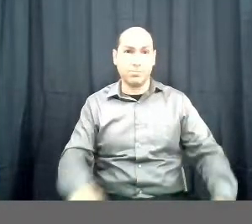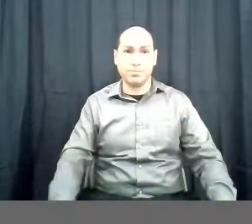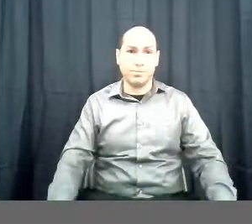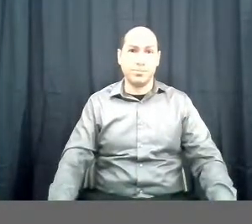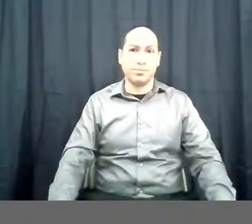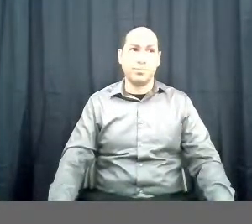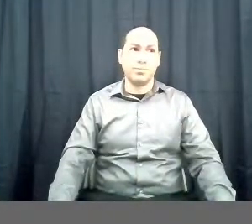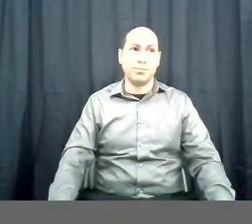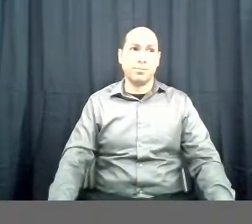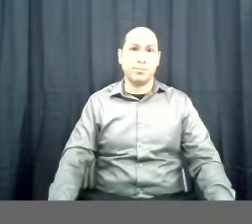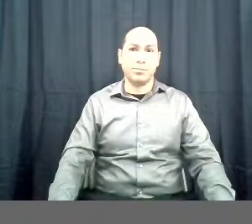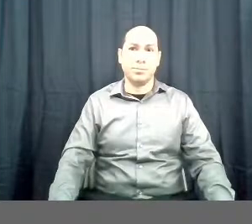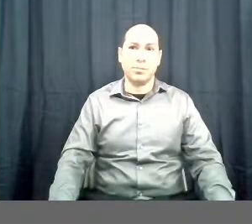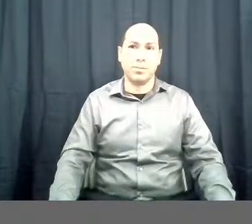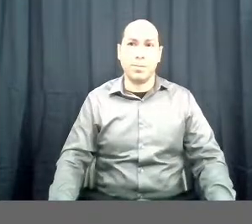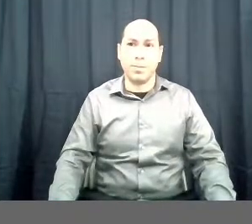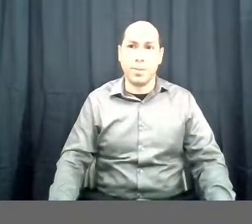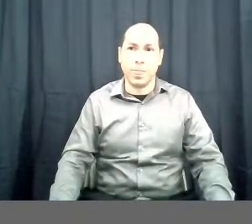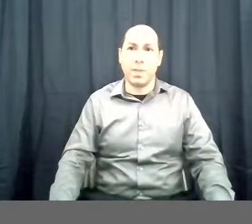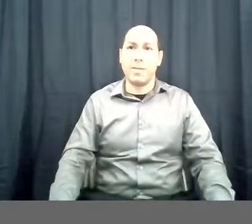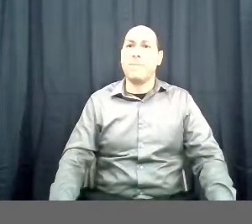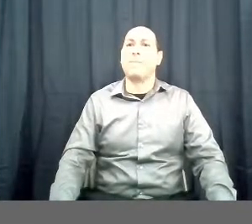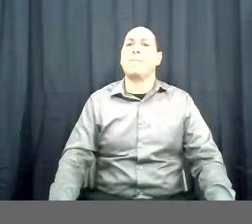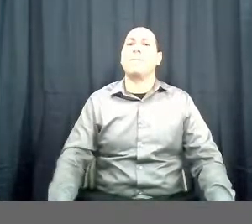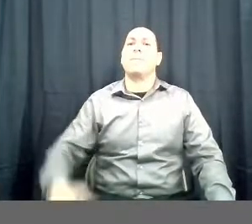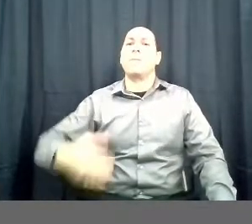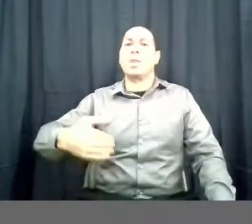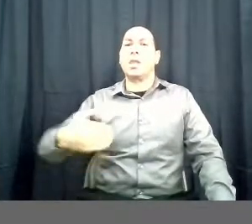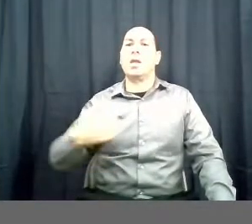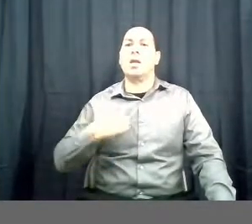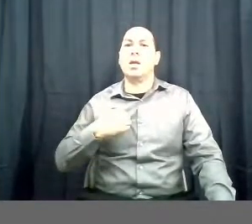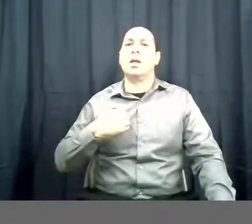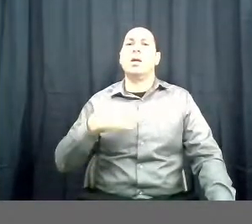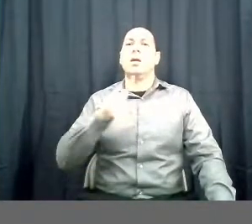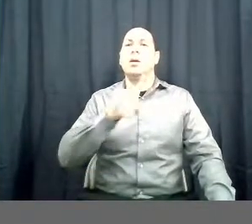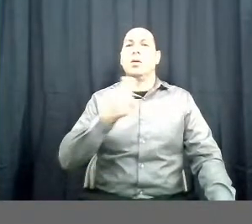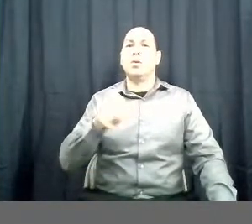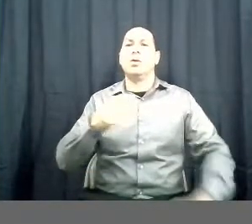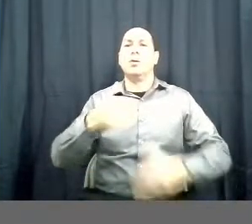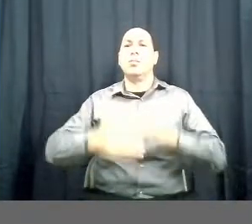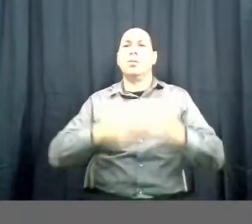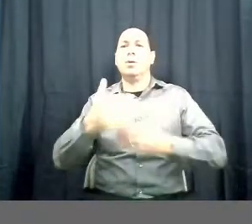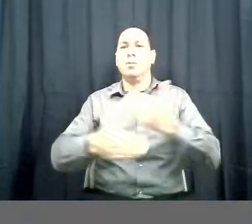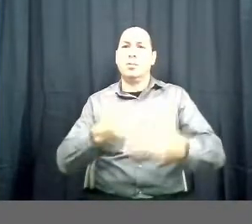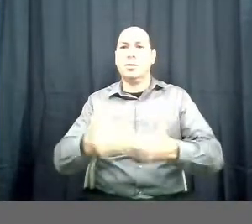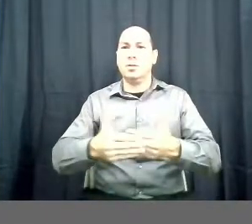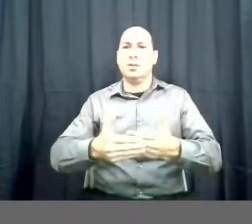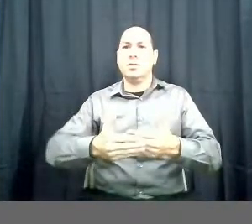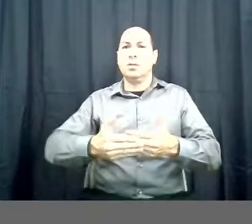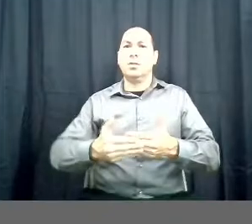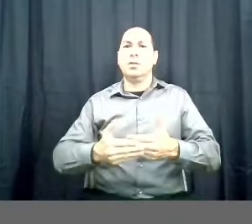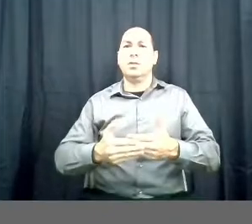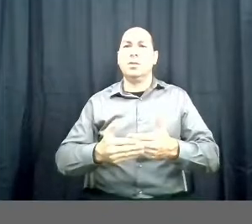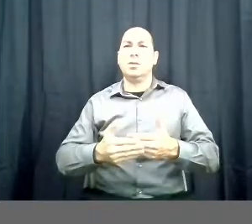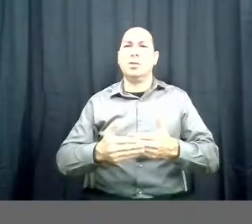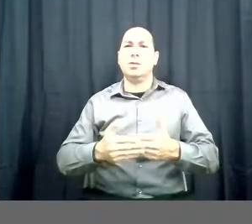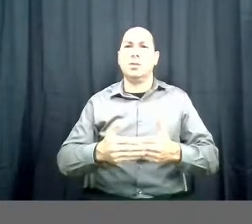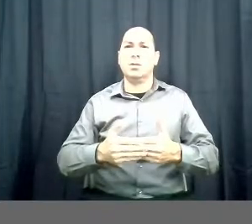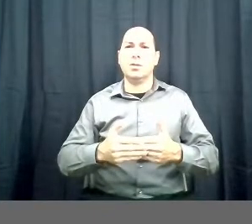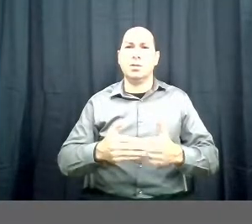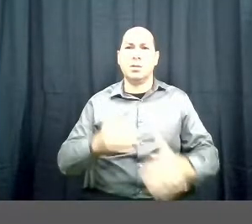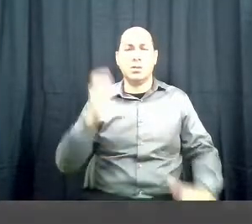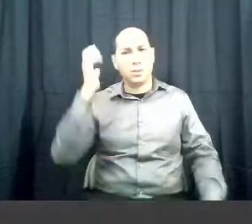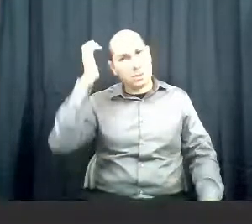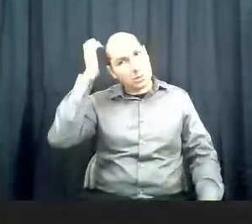I have a procedural question, which is, I think, for Jaime El Khoury, and that is, do we vote on